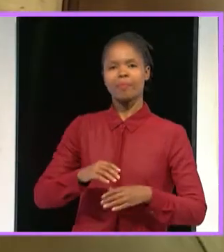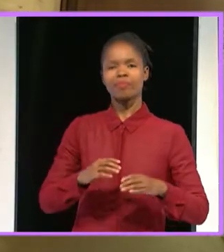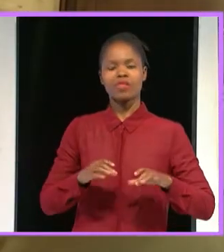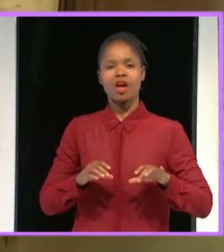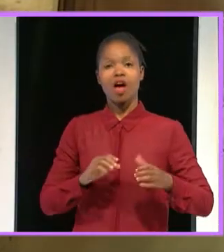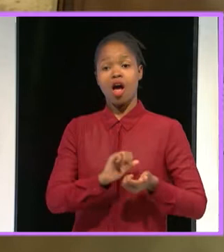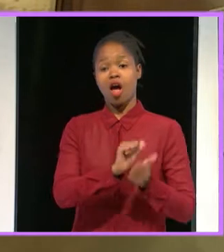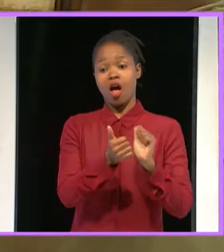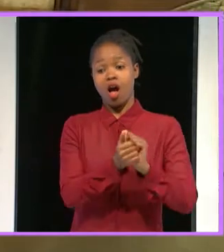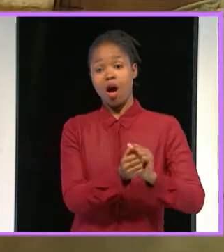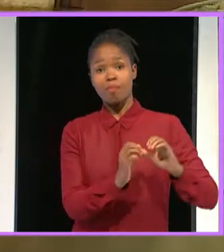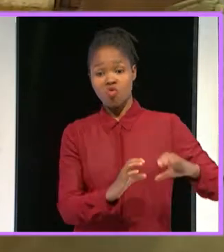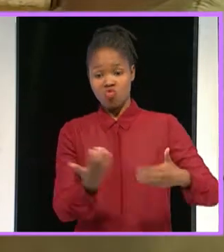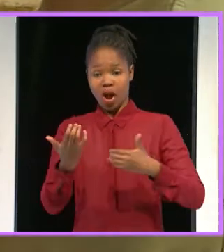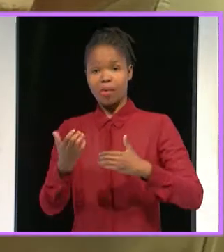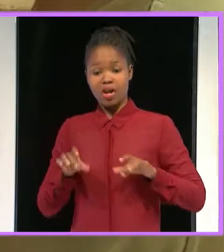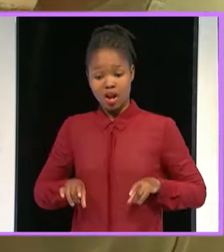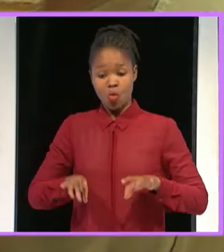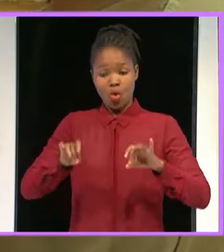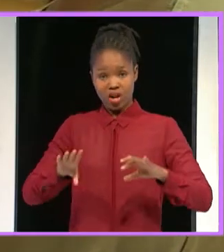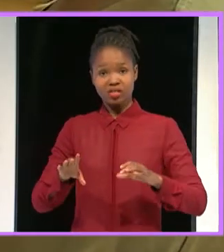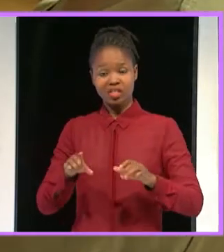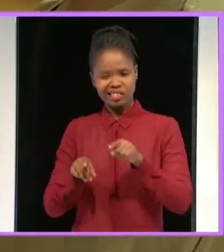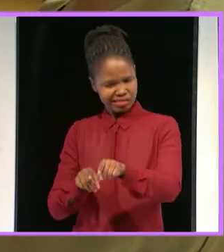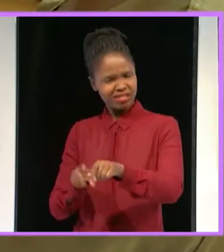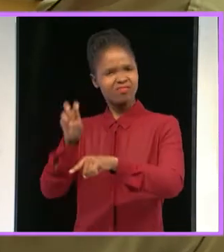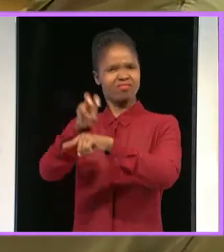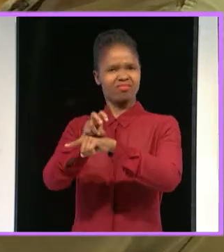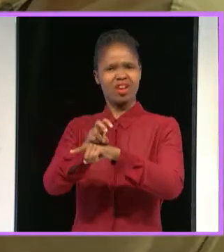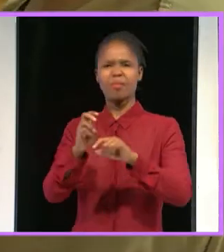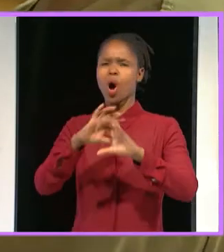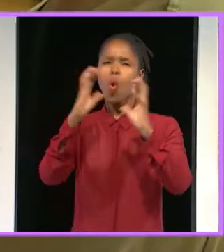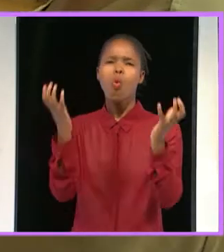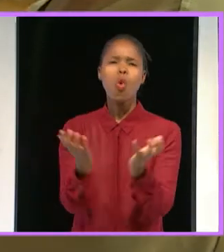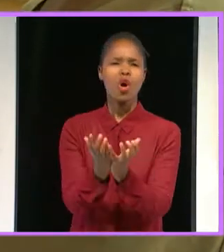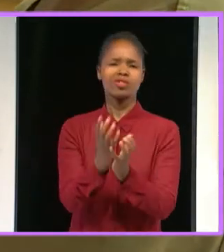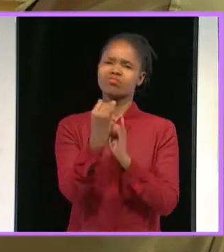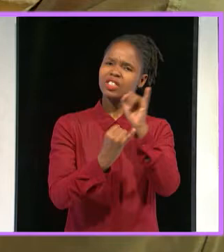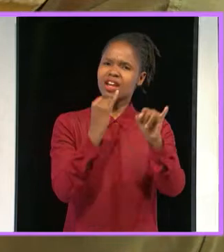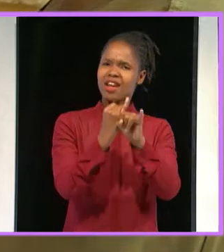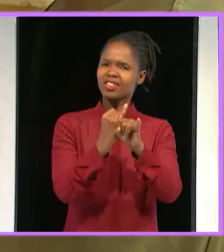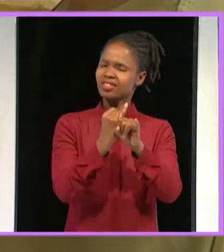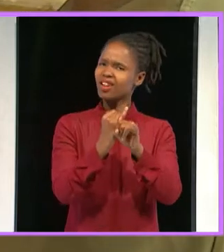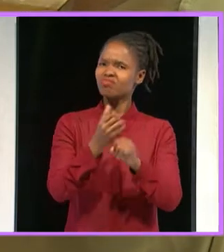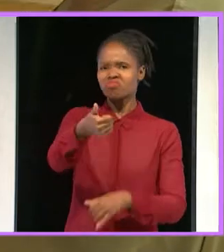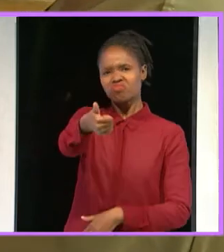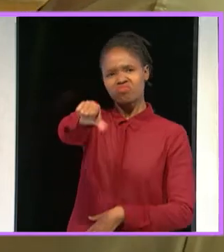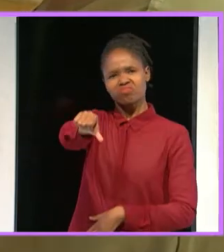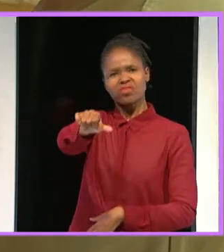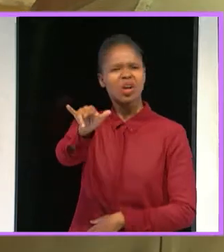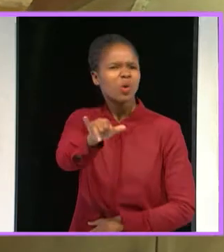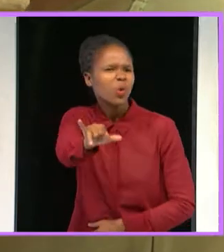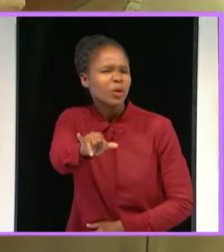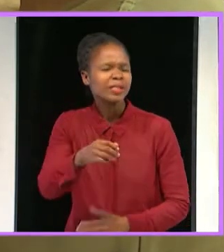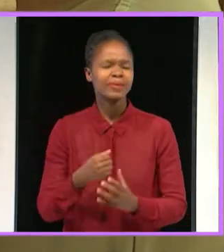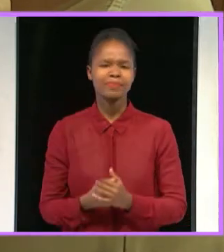it? How do we compare on a national level? How do we compare internationally? Yeah, so we